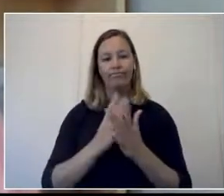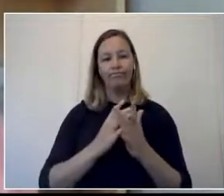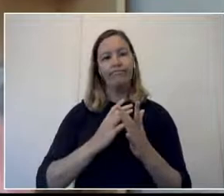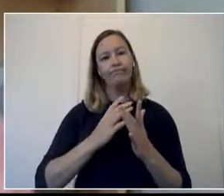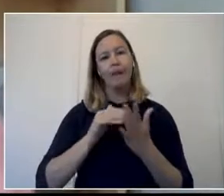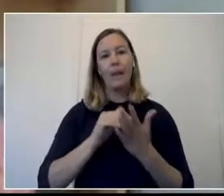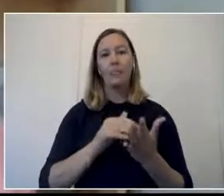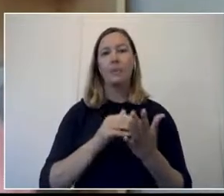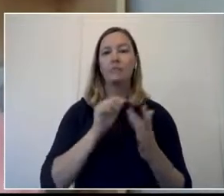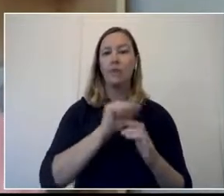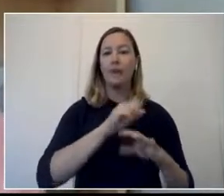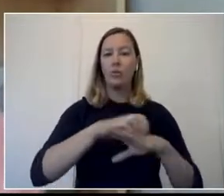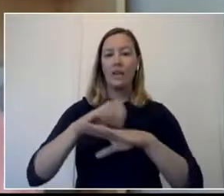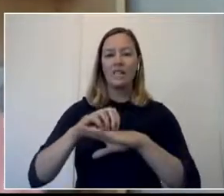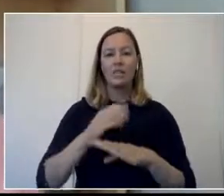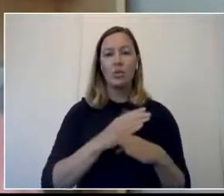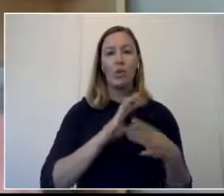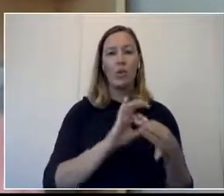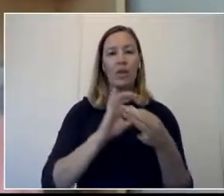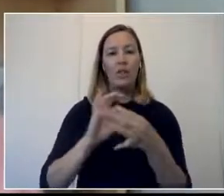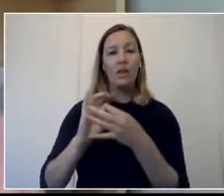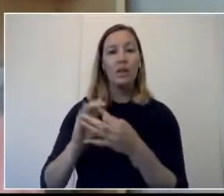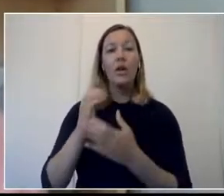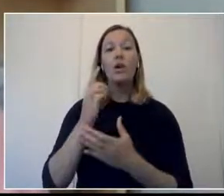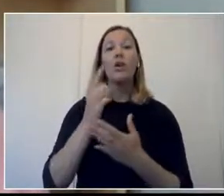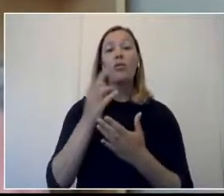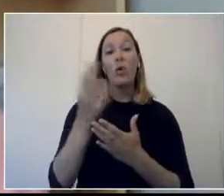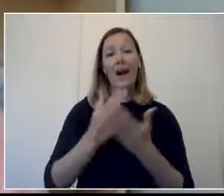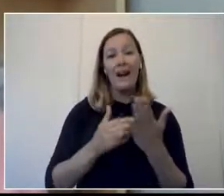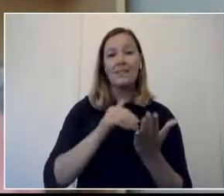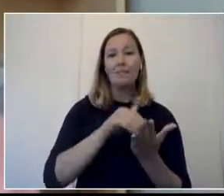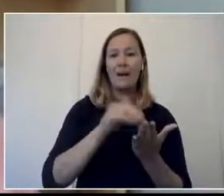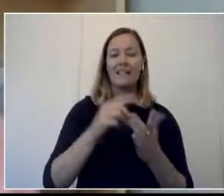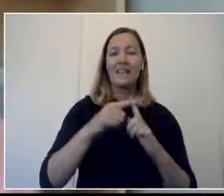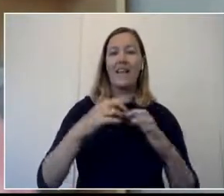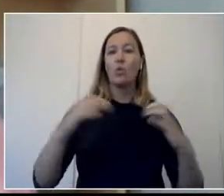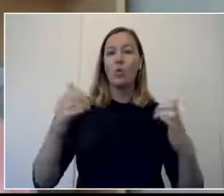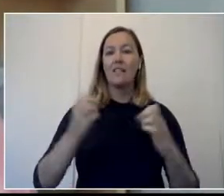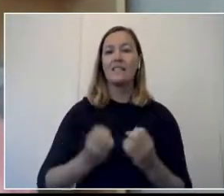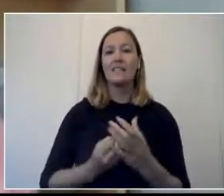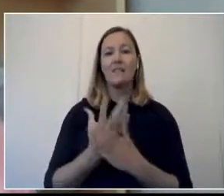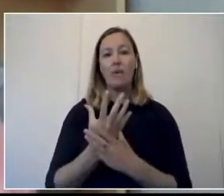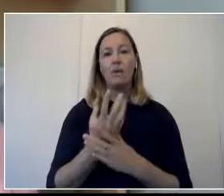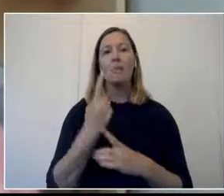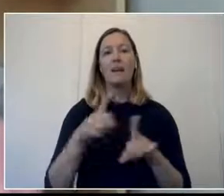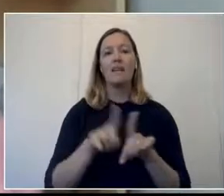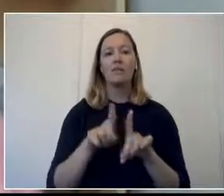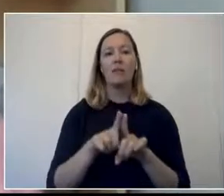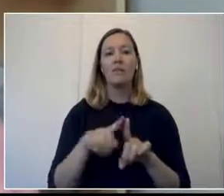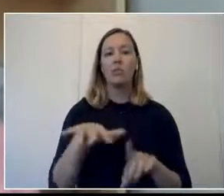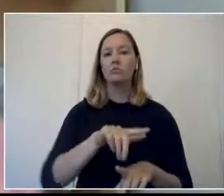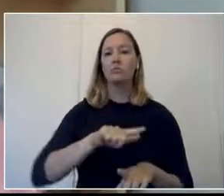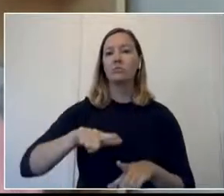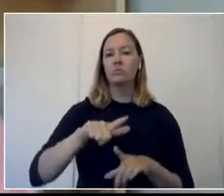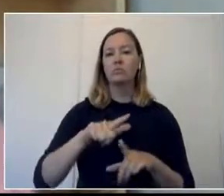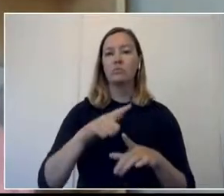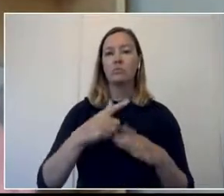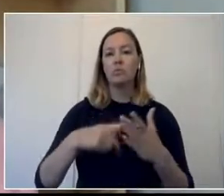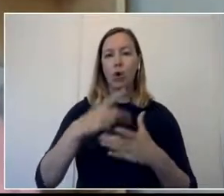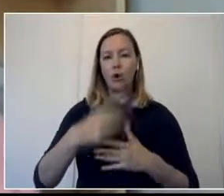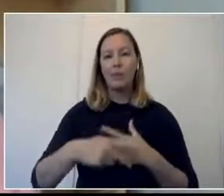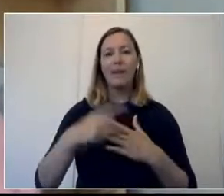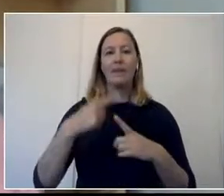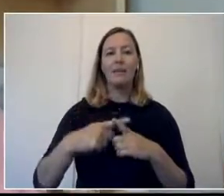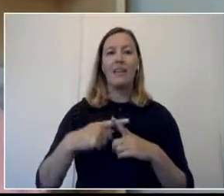only for arts marketing and audience development, but also for curatorial programming and educational practice in the